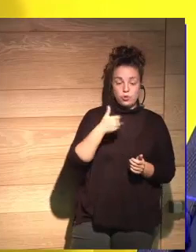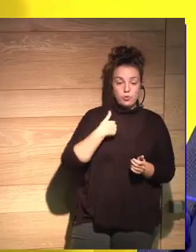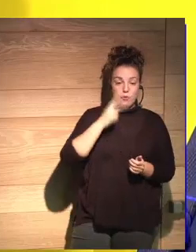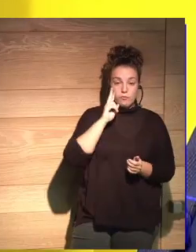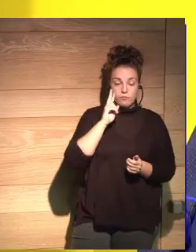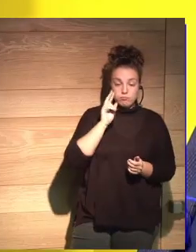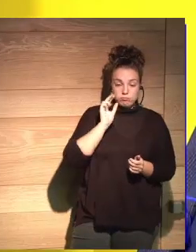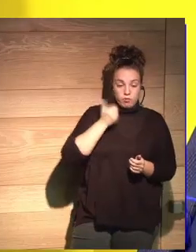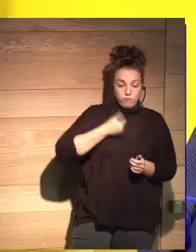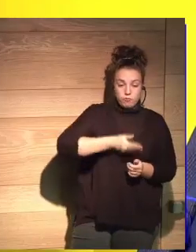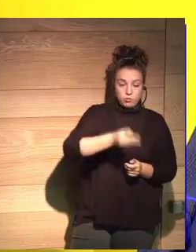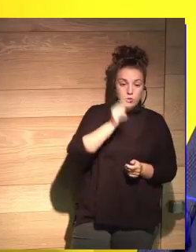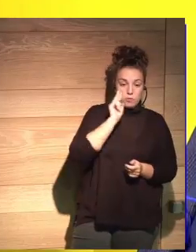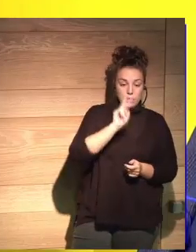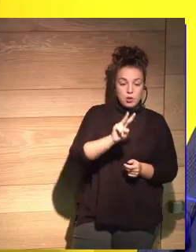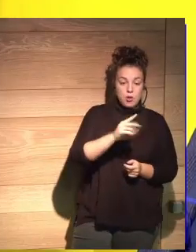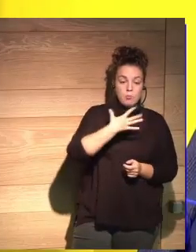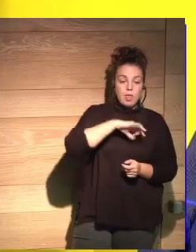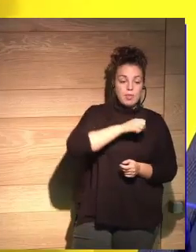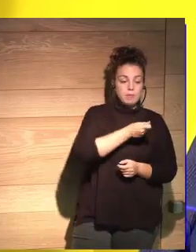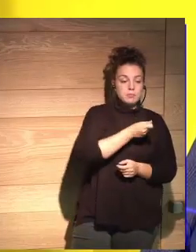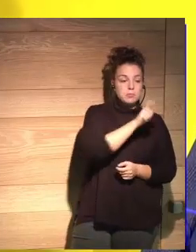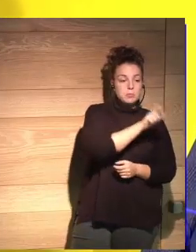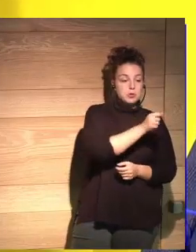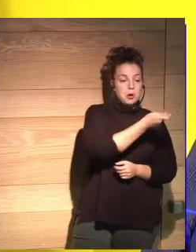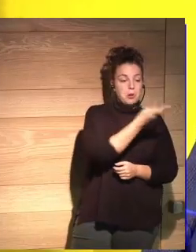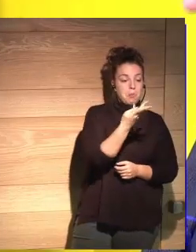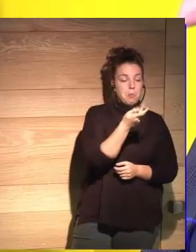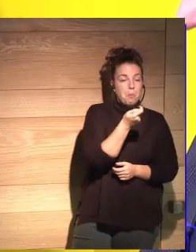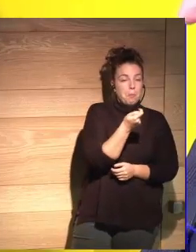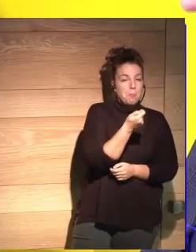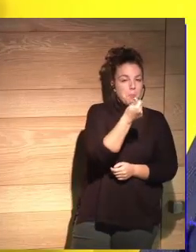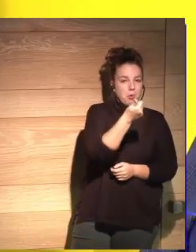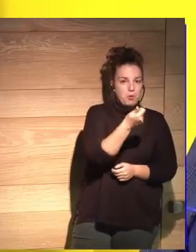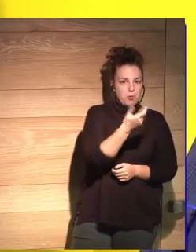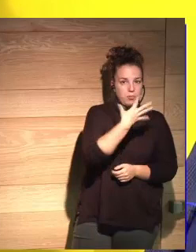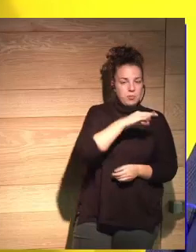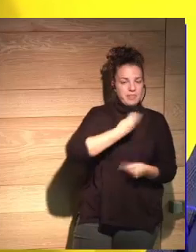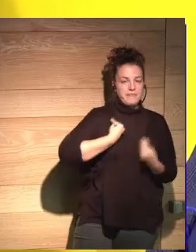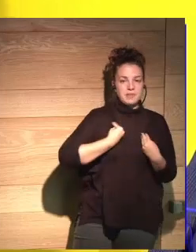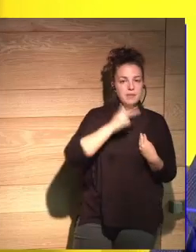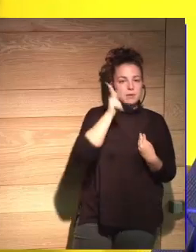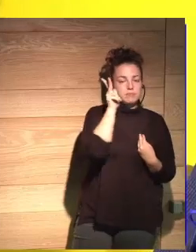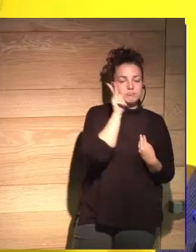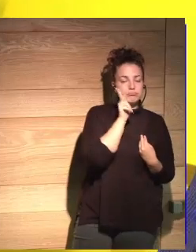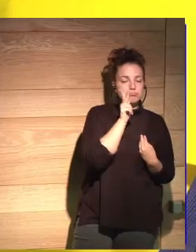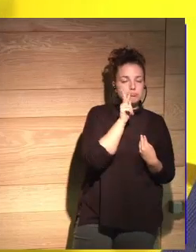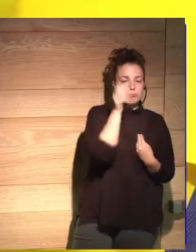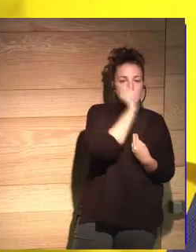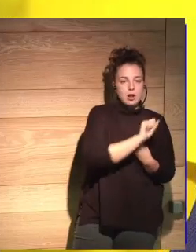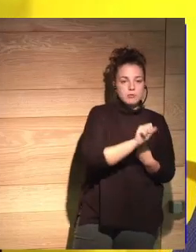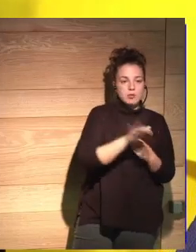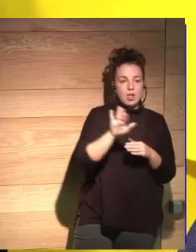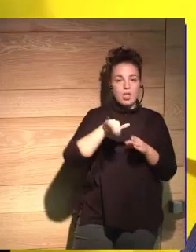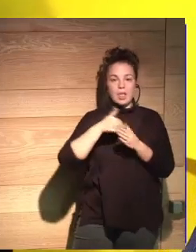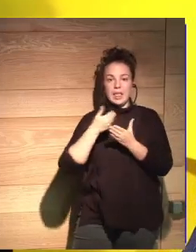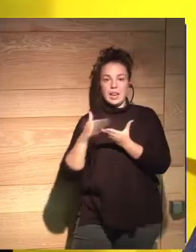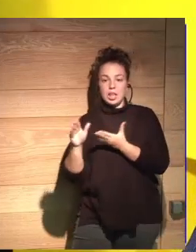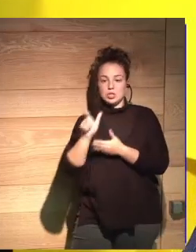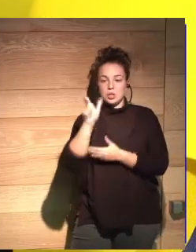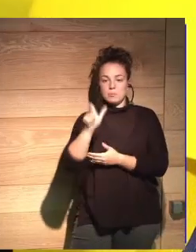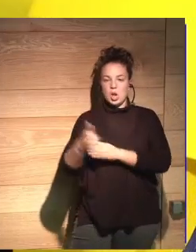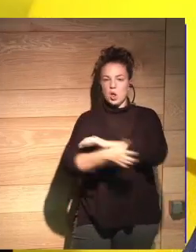future, there will be a few privileged people who would live wonderfully, and everyone else will be